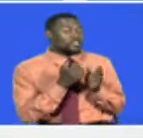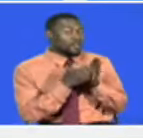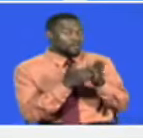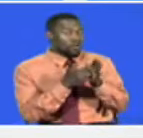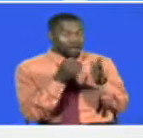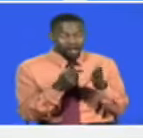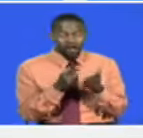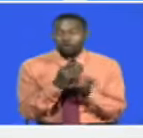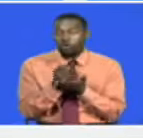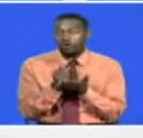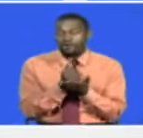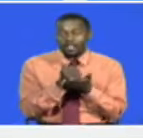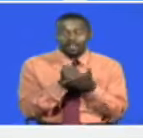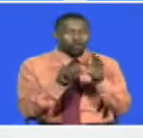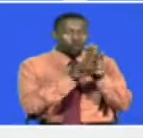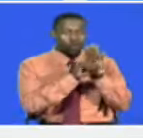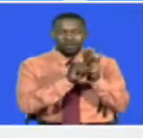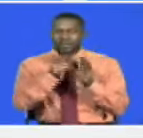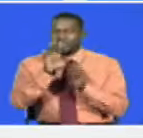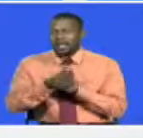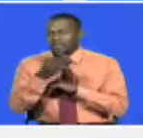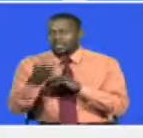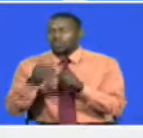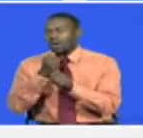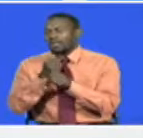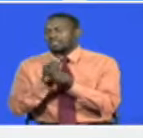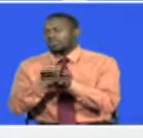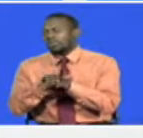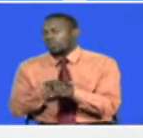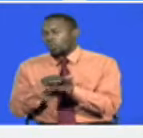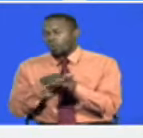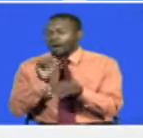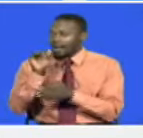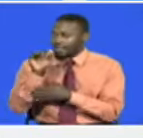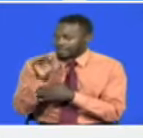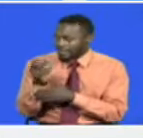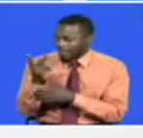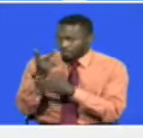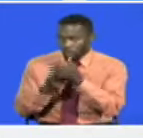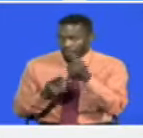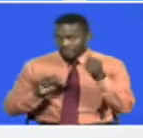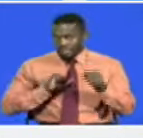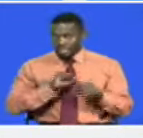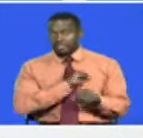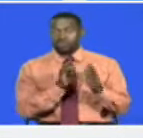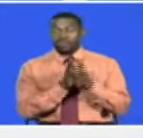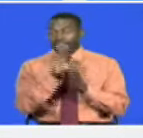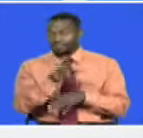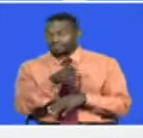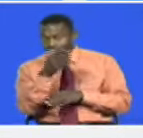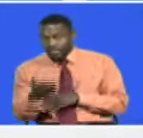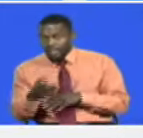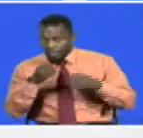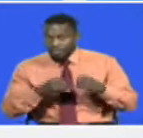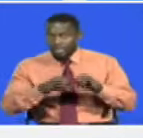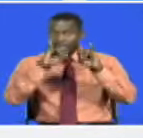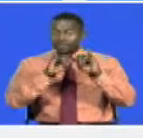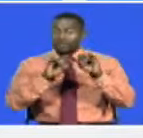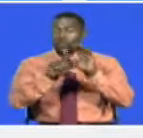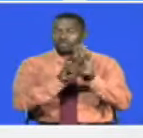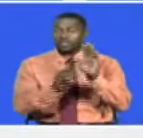laws, were derailed by Parliament, calling on the two houses to legislate the laws as fast as they impeached